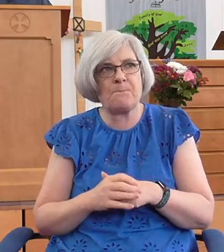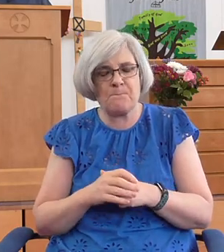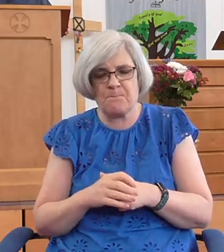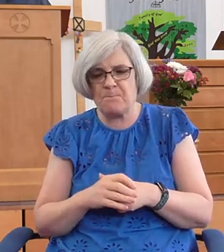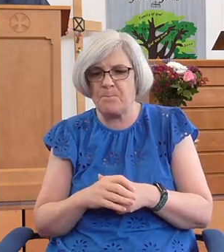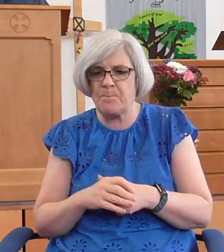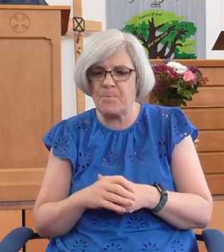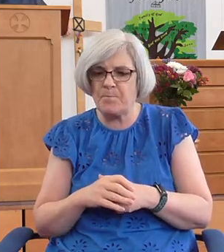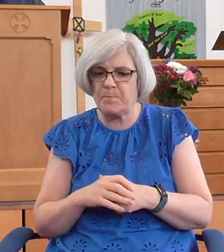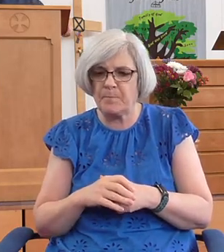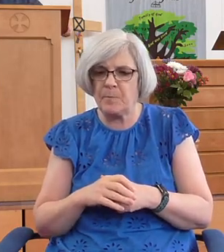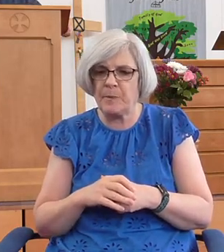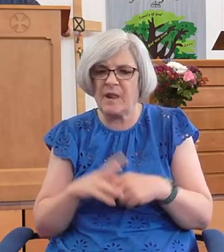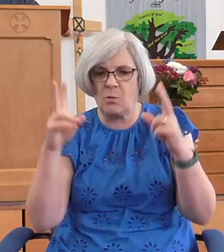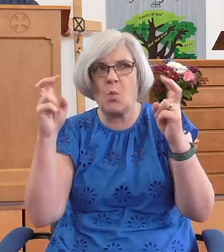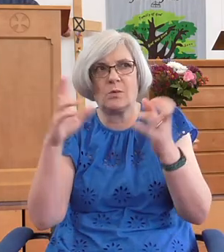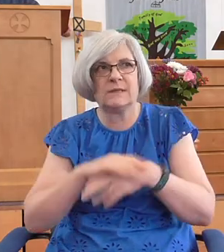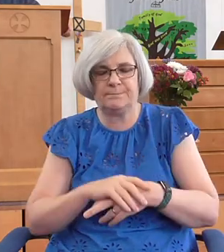Let me quote.